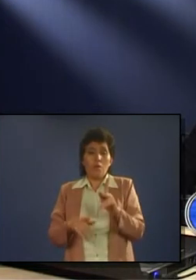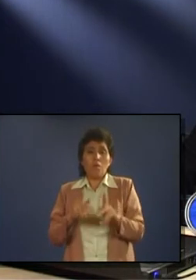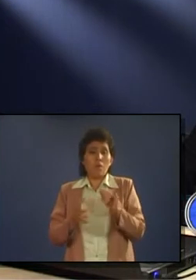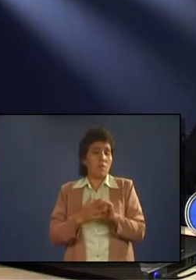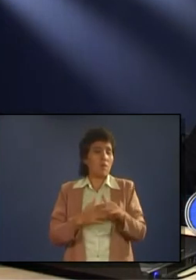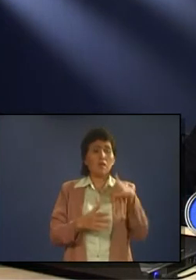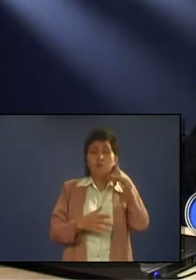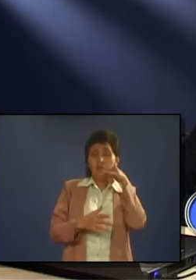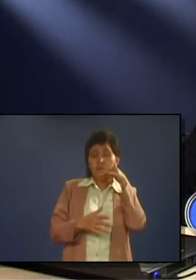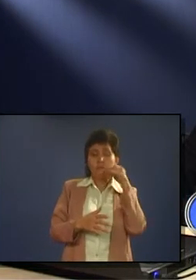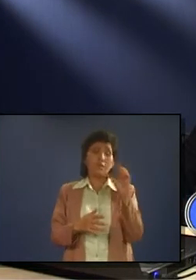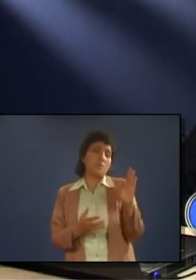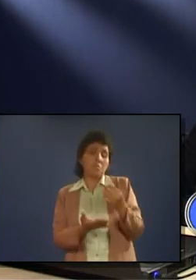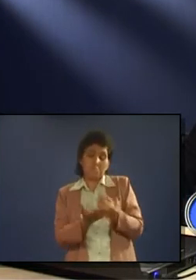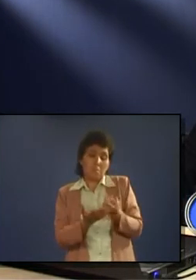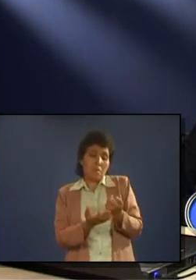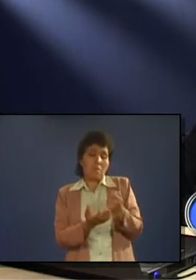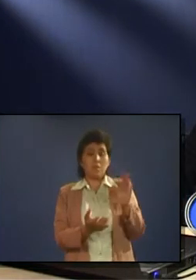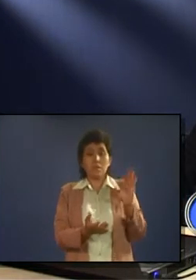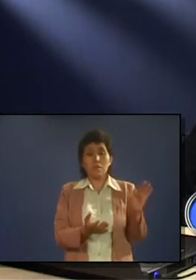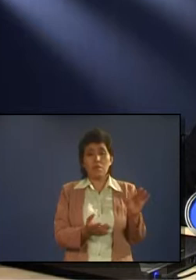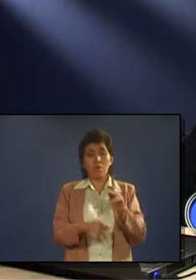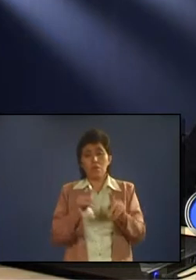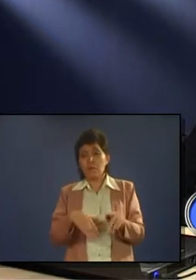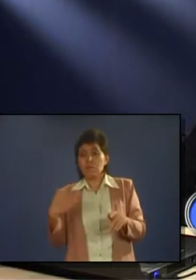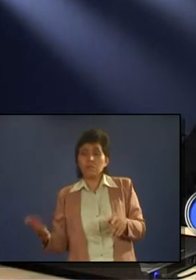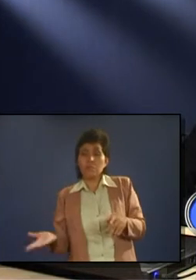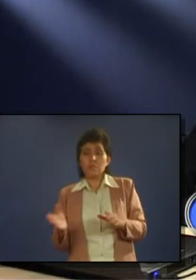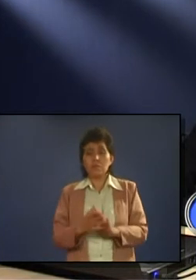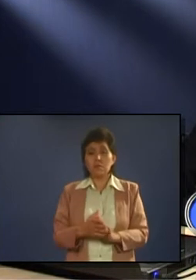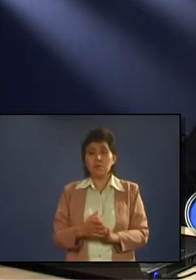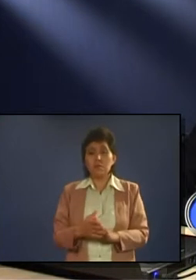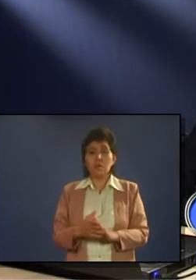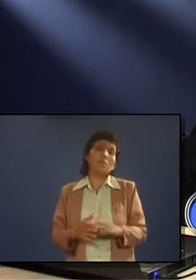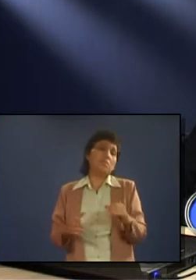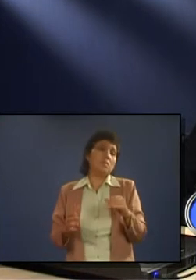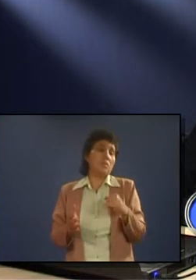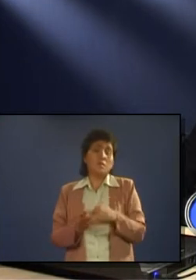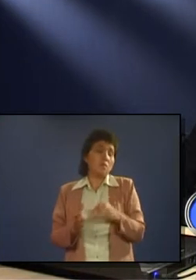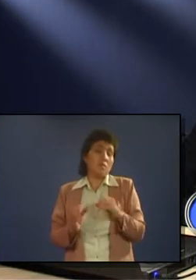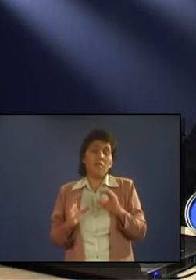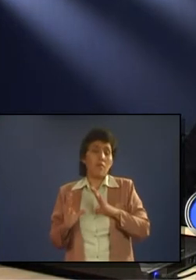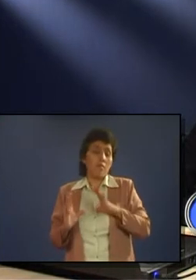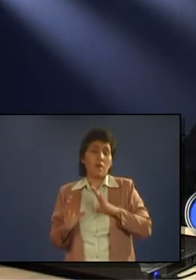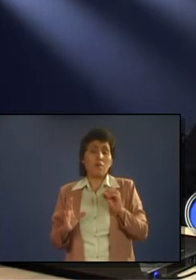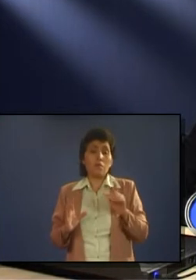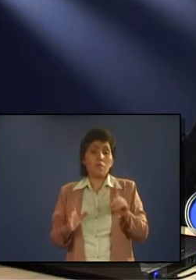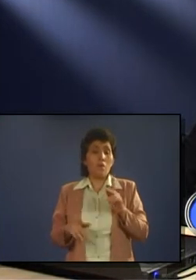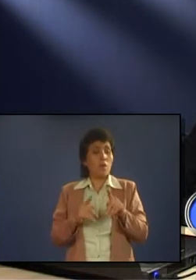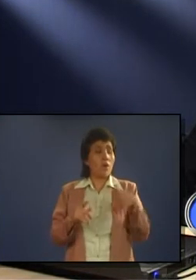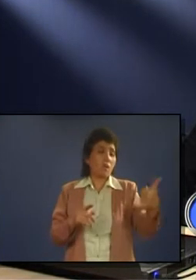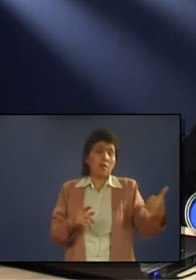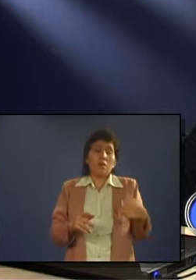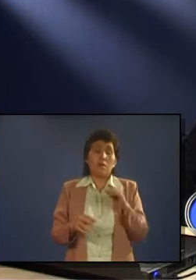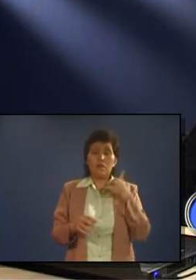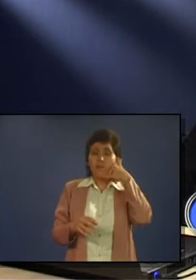would call 999, okay? But then the next person next to you would say, it's okay. The person next to me would